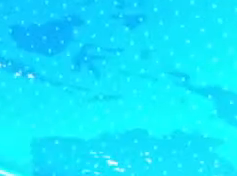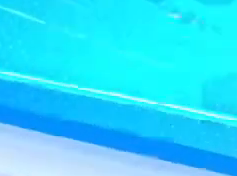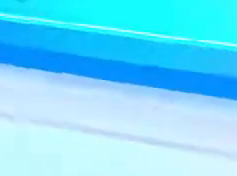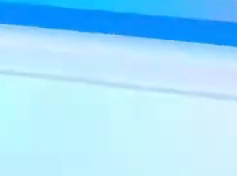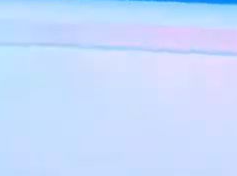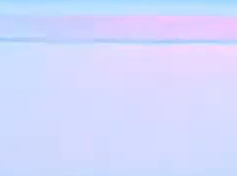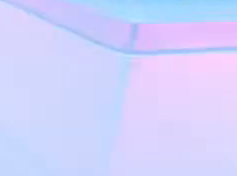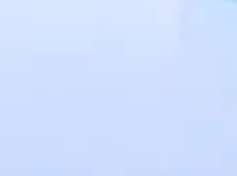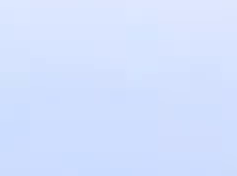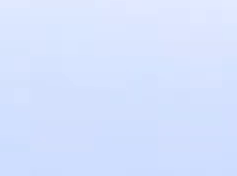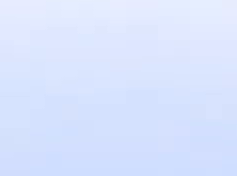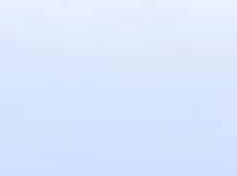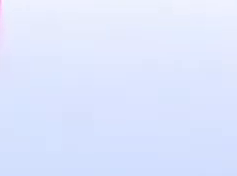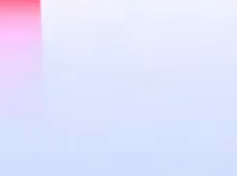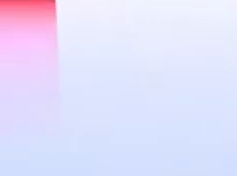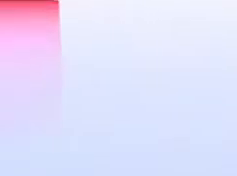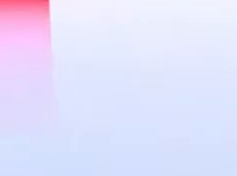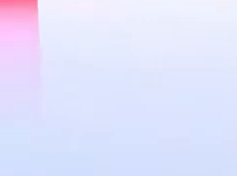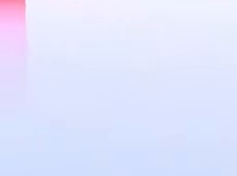natoka.